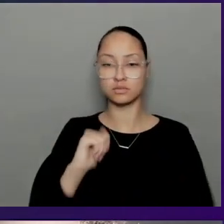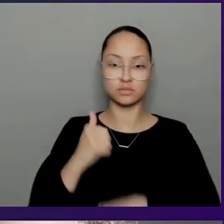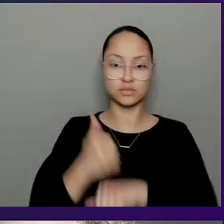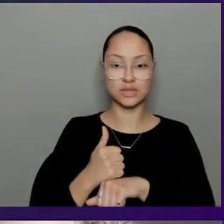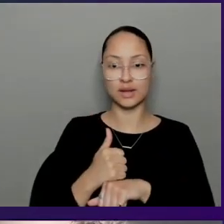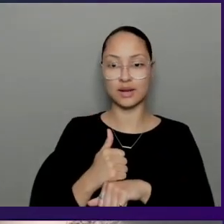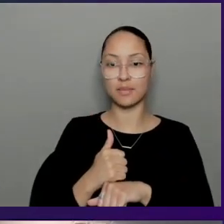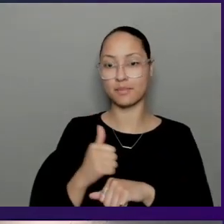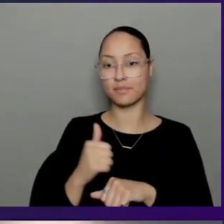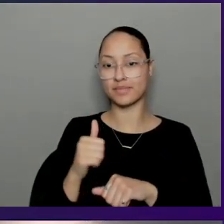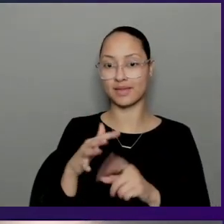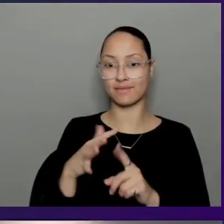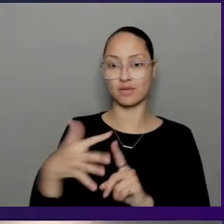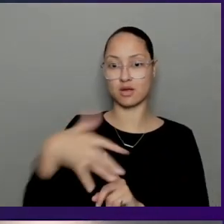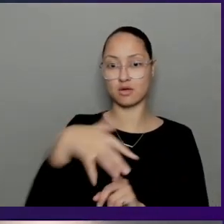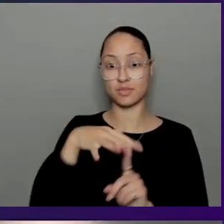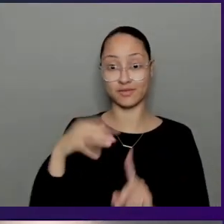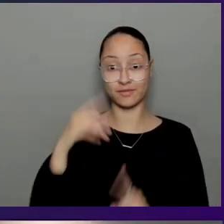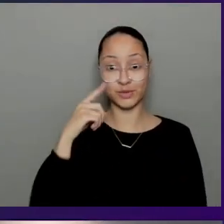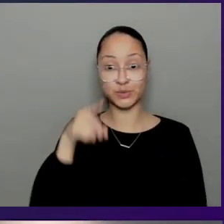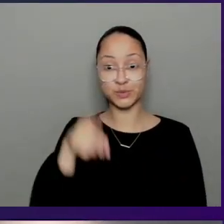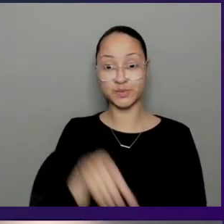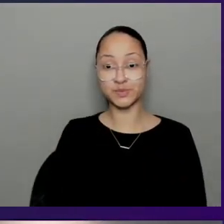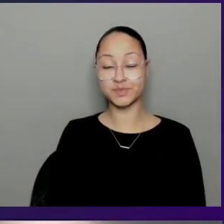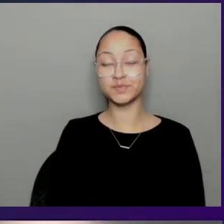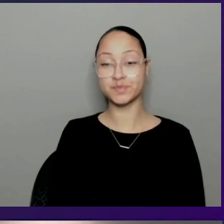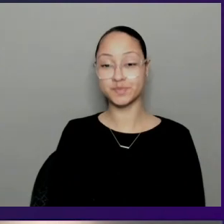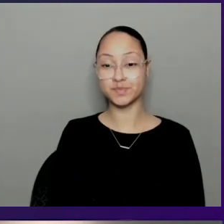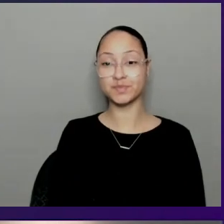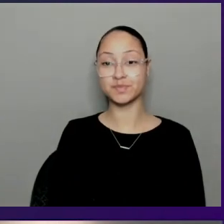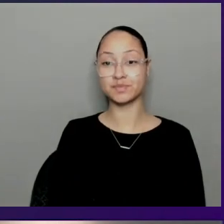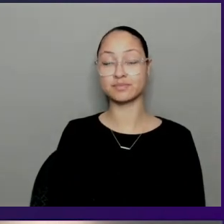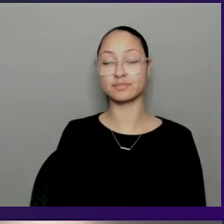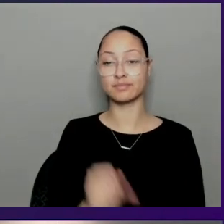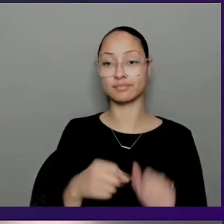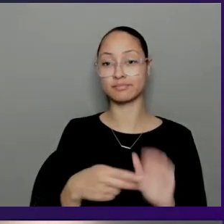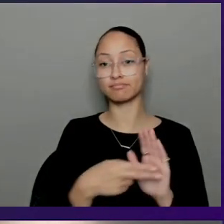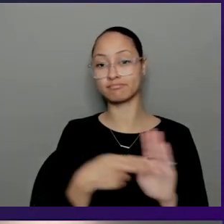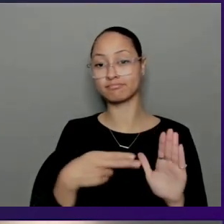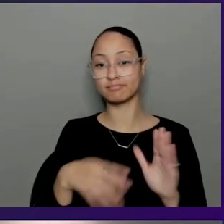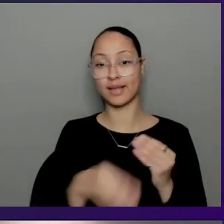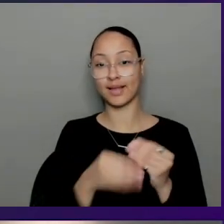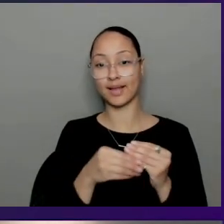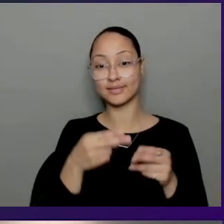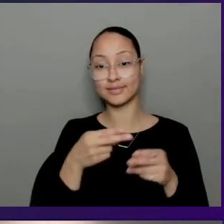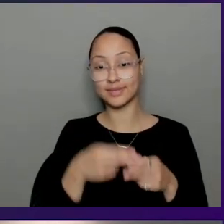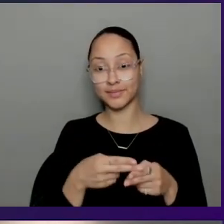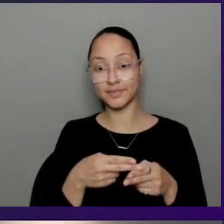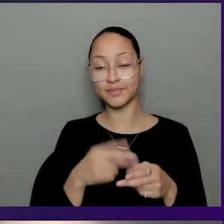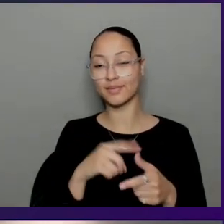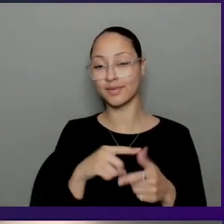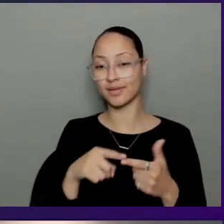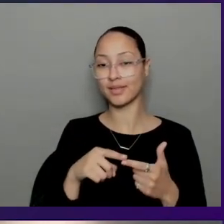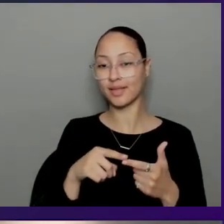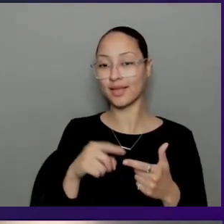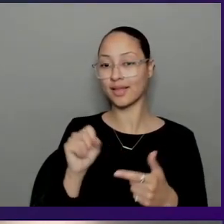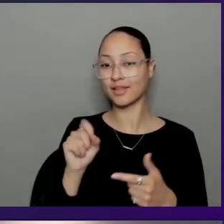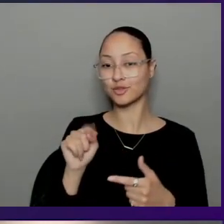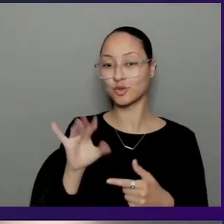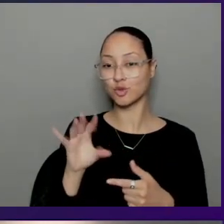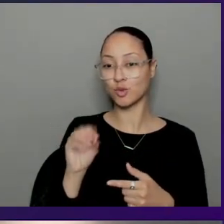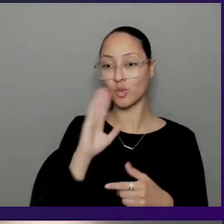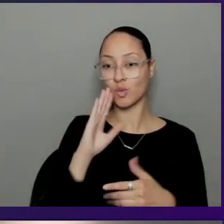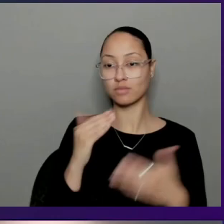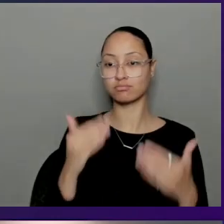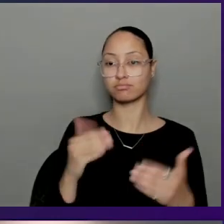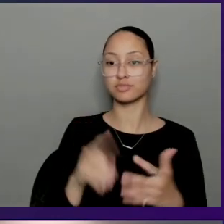environment. So let's do that. We can name our application, and then the Amplify Studio setup will start.